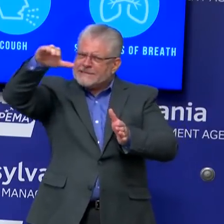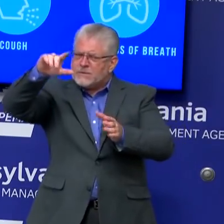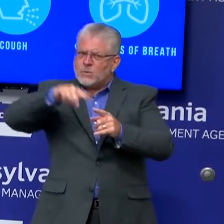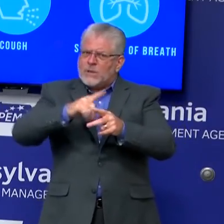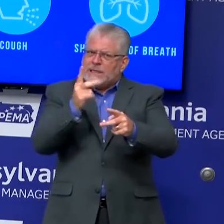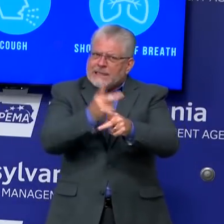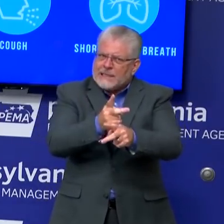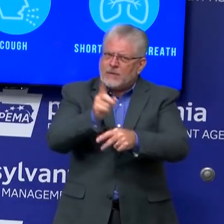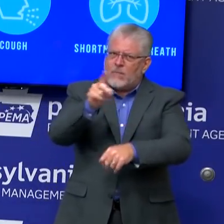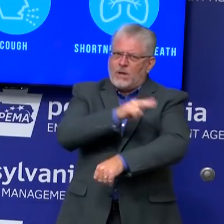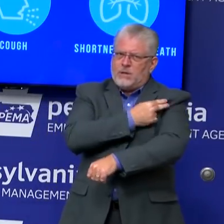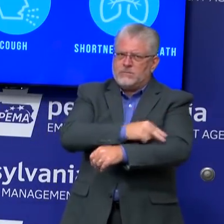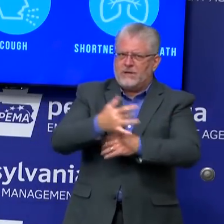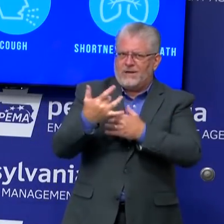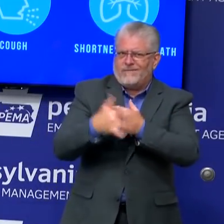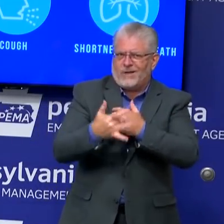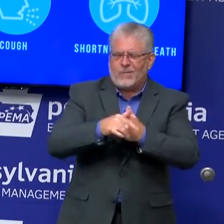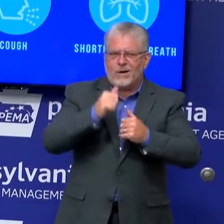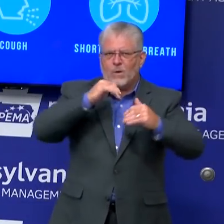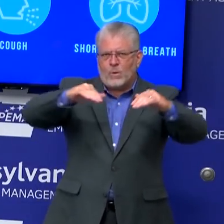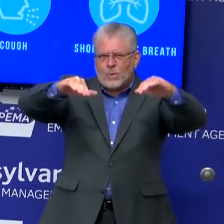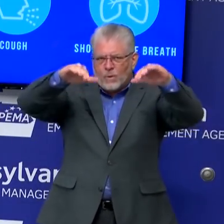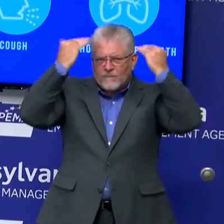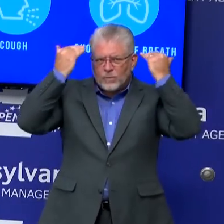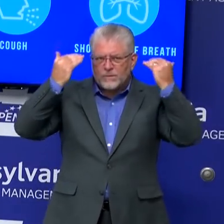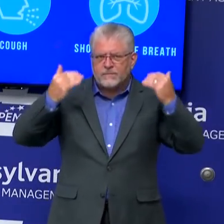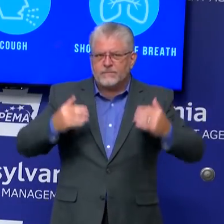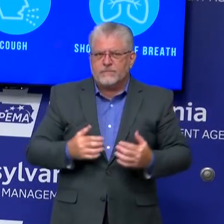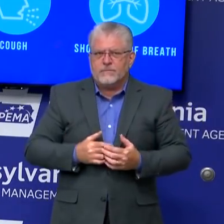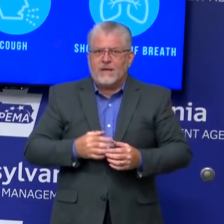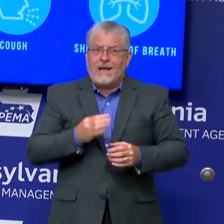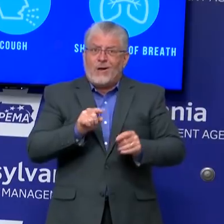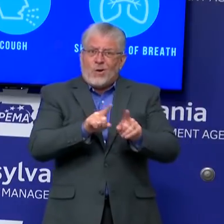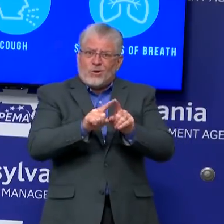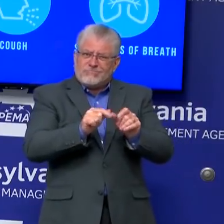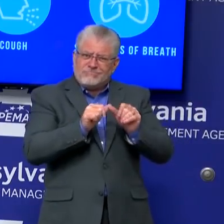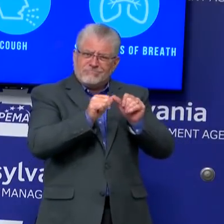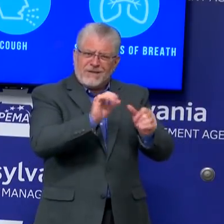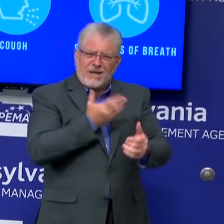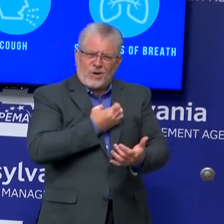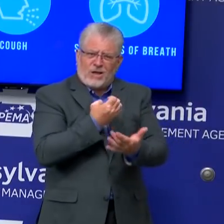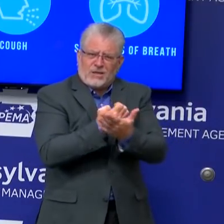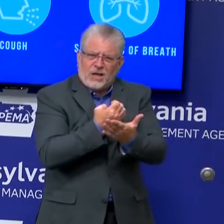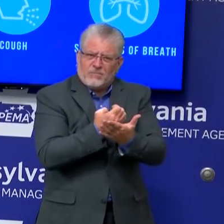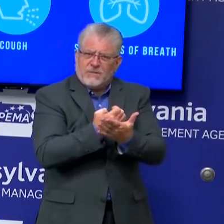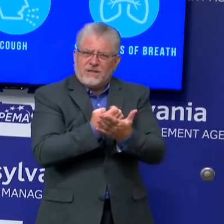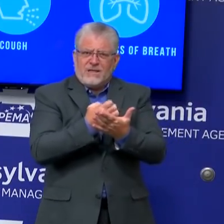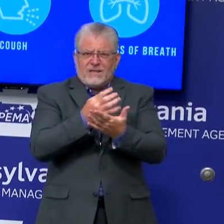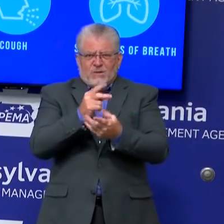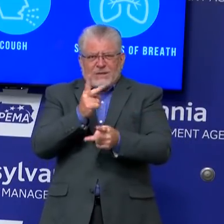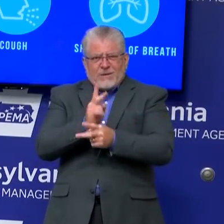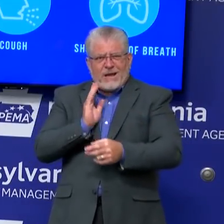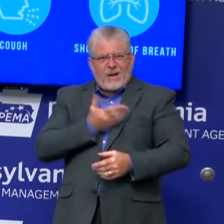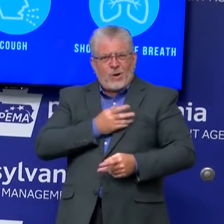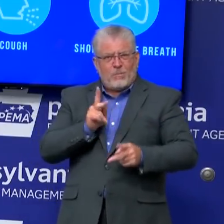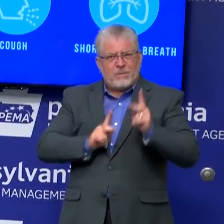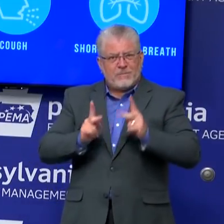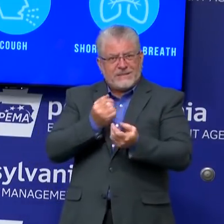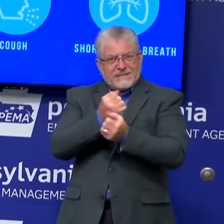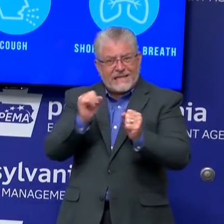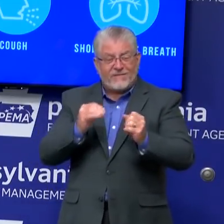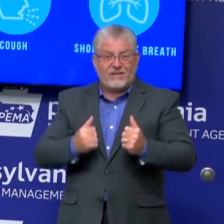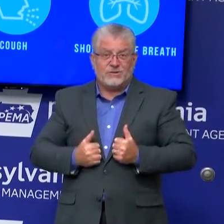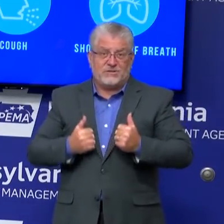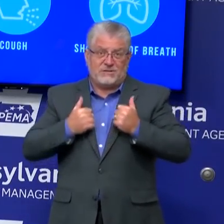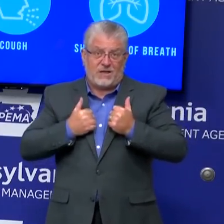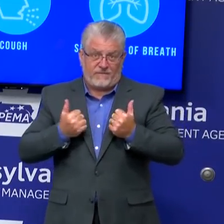but that our economy will survive while still saving lives. There are things that you can do